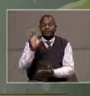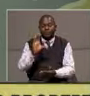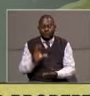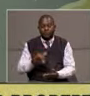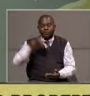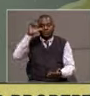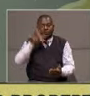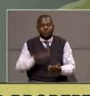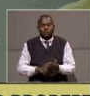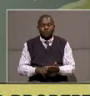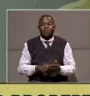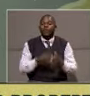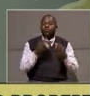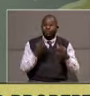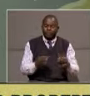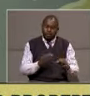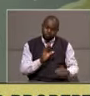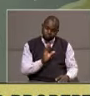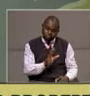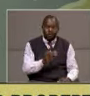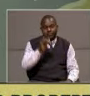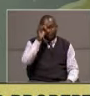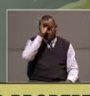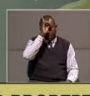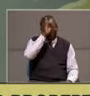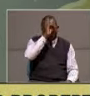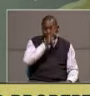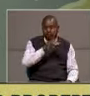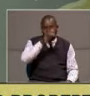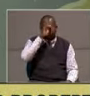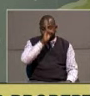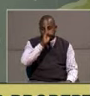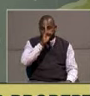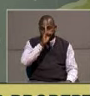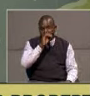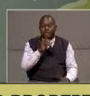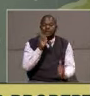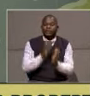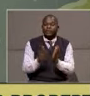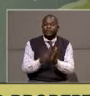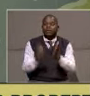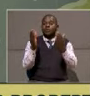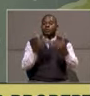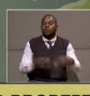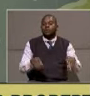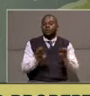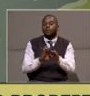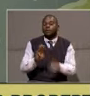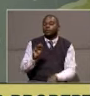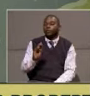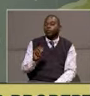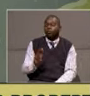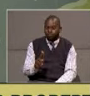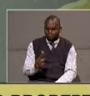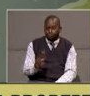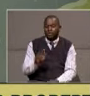confirm property that belongs to the kingdom. This was followed by the signing of the Memorandum of Understanding between